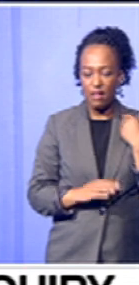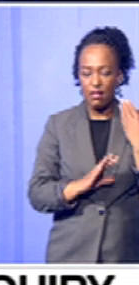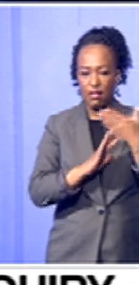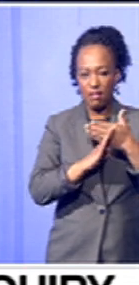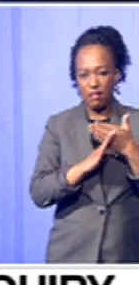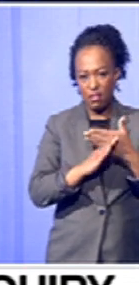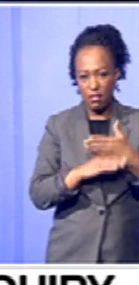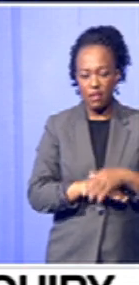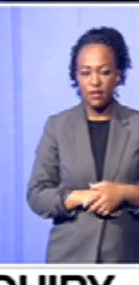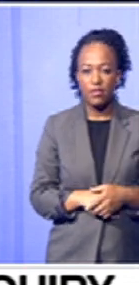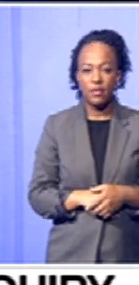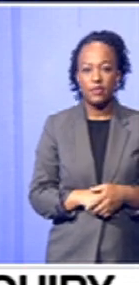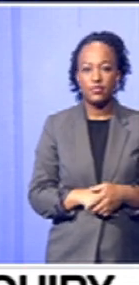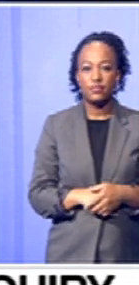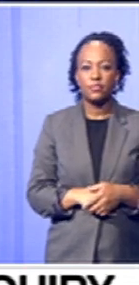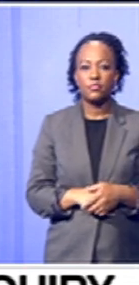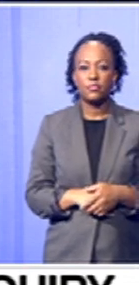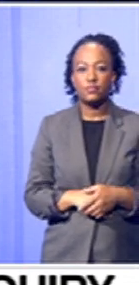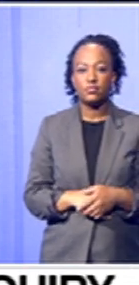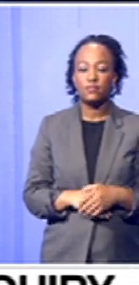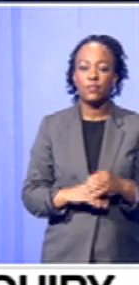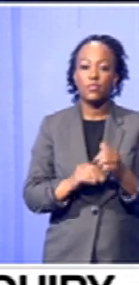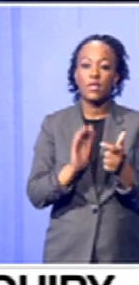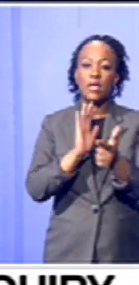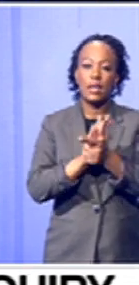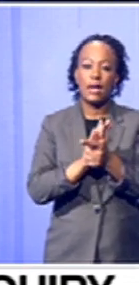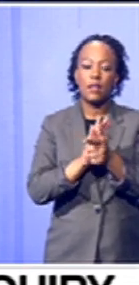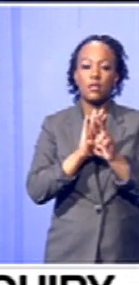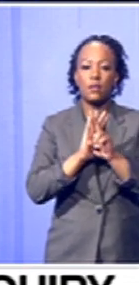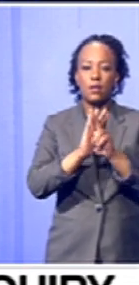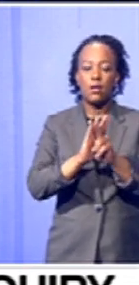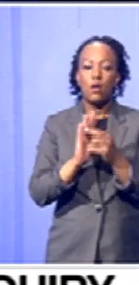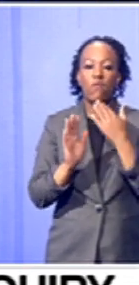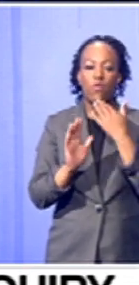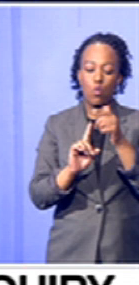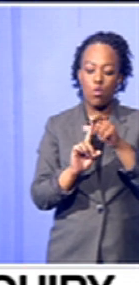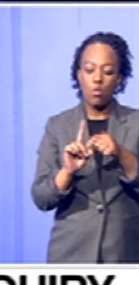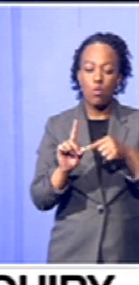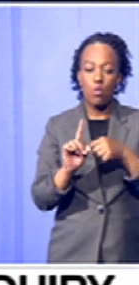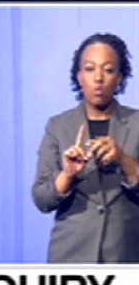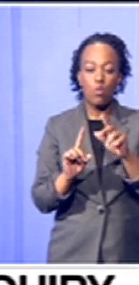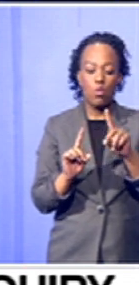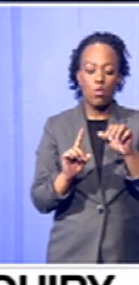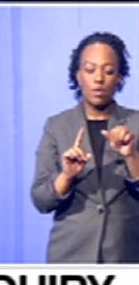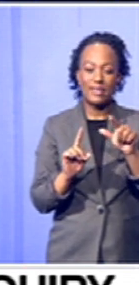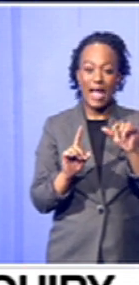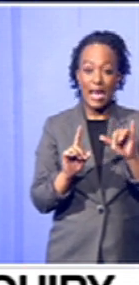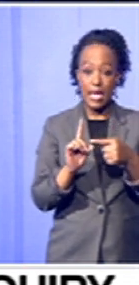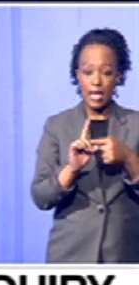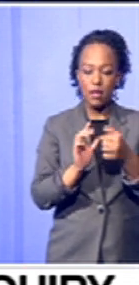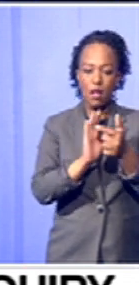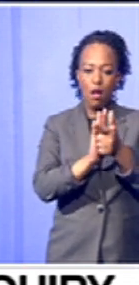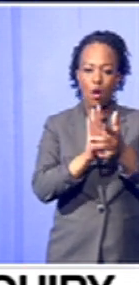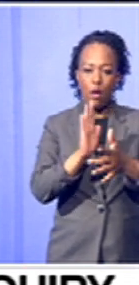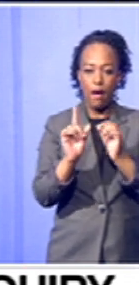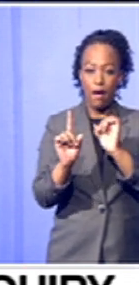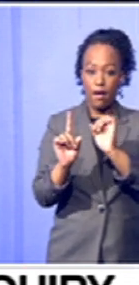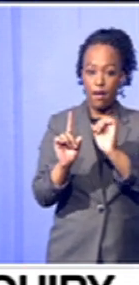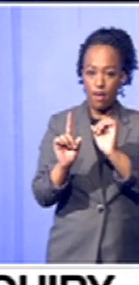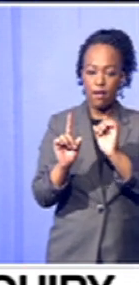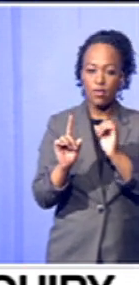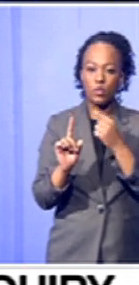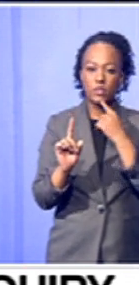now, the legal representation, which is Advocate Dalimpofu, is making representation to say that there are new facts